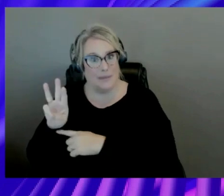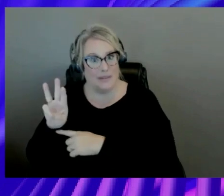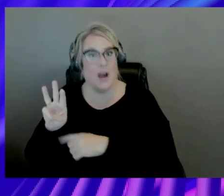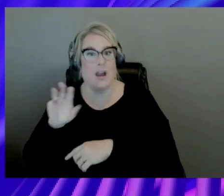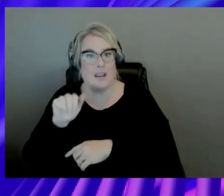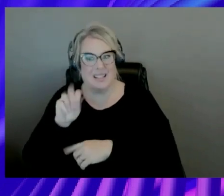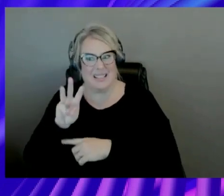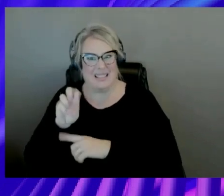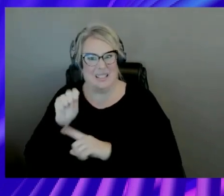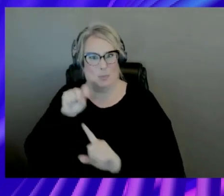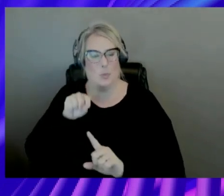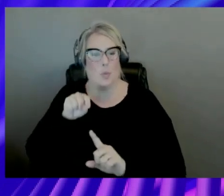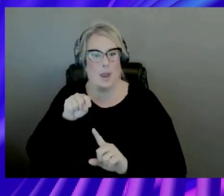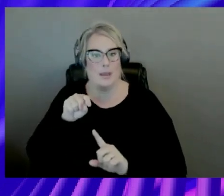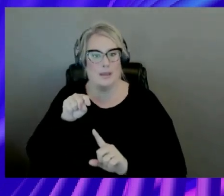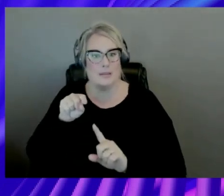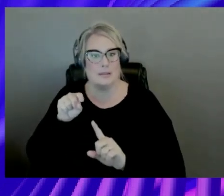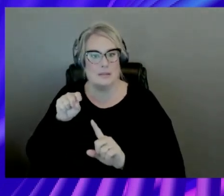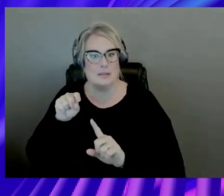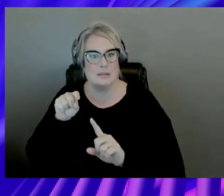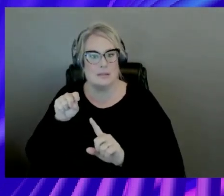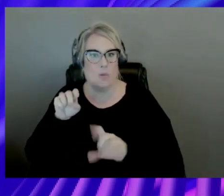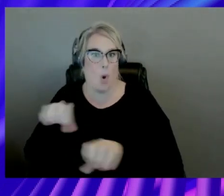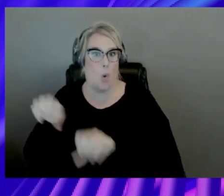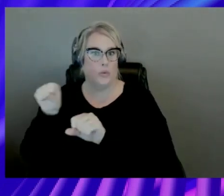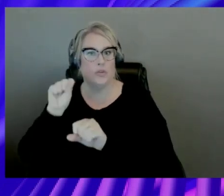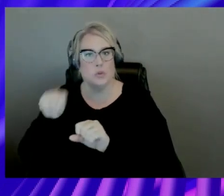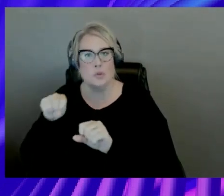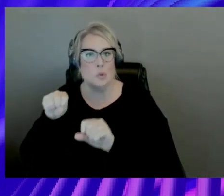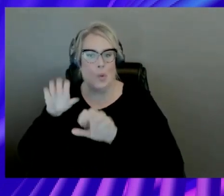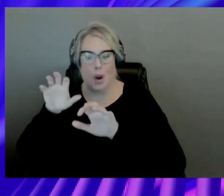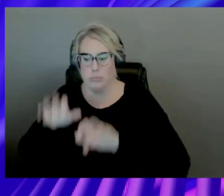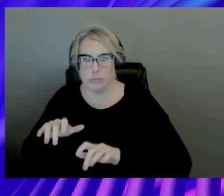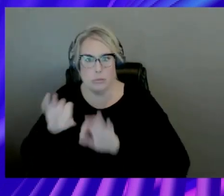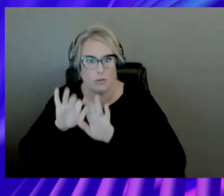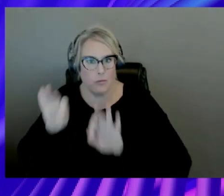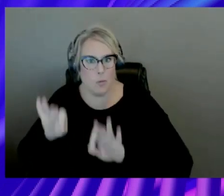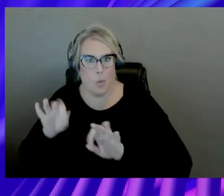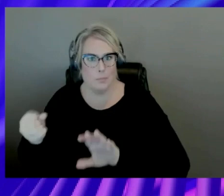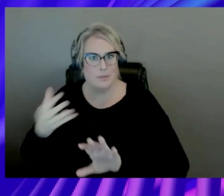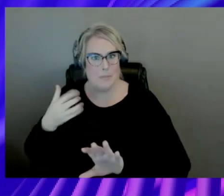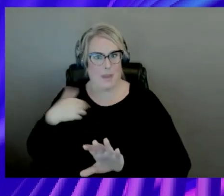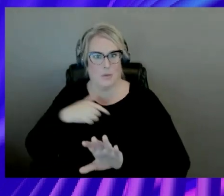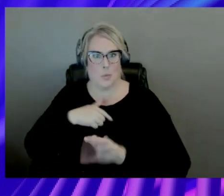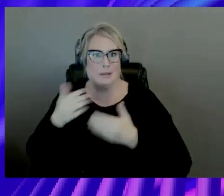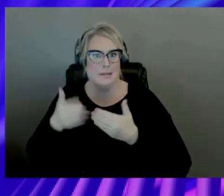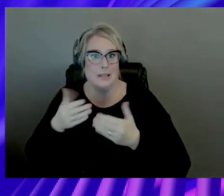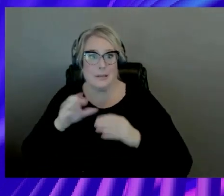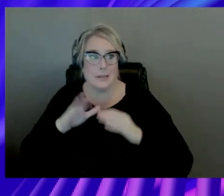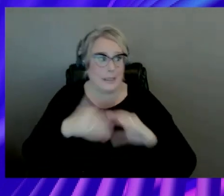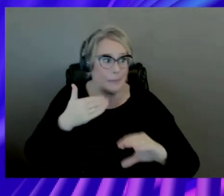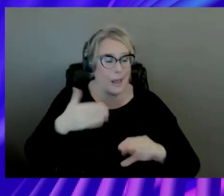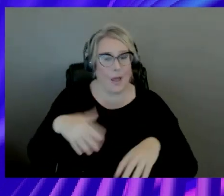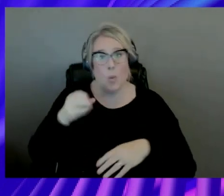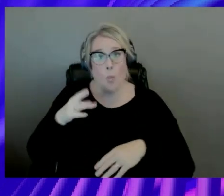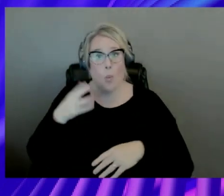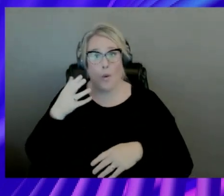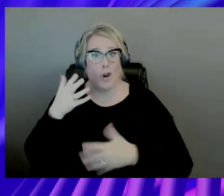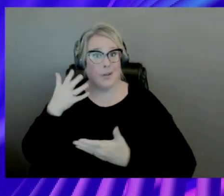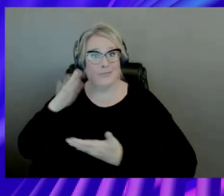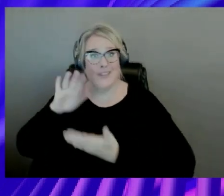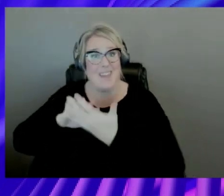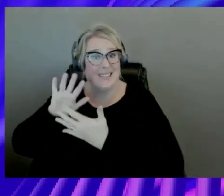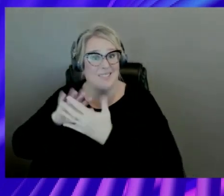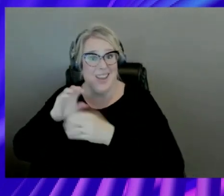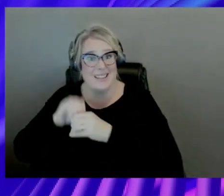AWS hosts that you can fill out a form and submit to us that way, or you can meet us face-to-face at conferences. Right now,